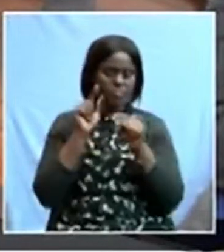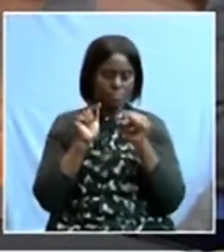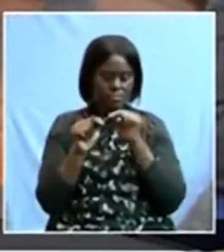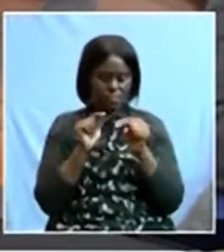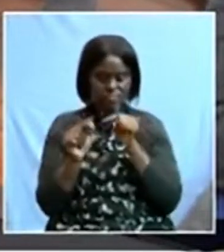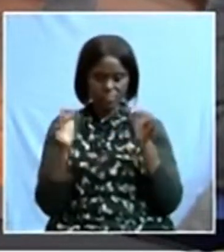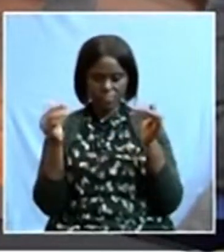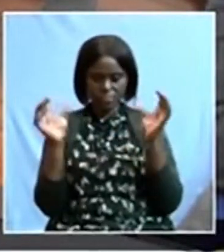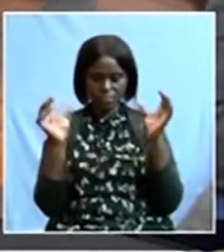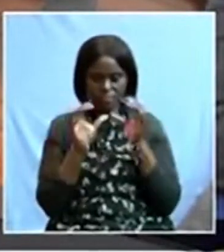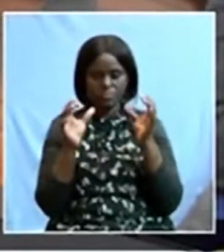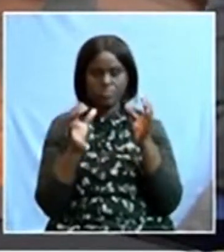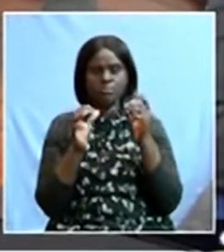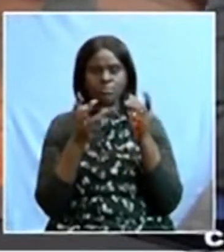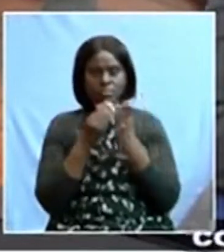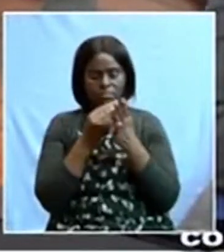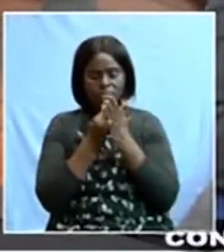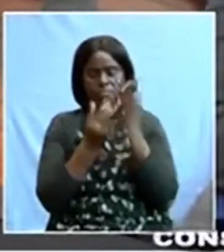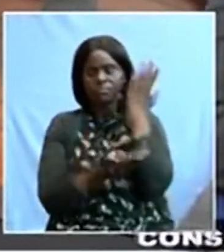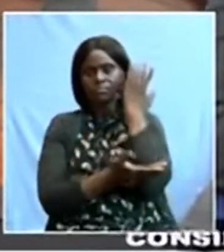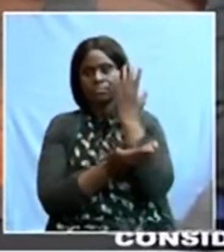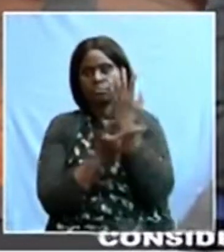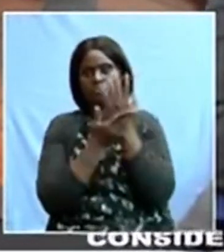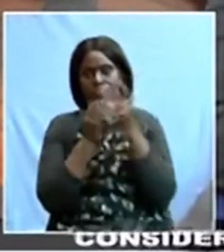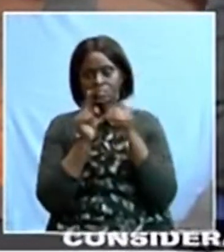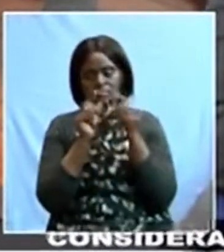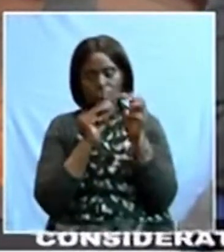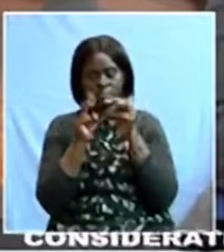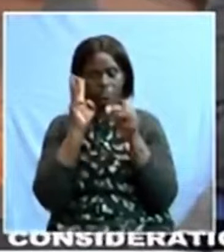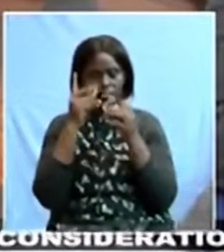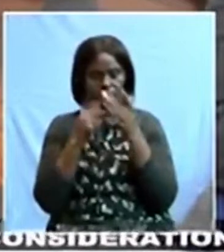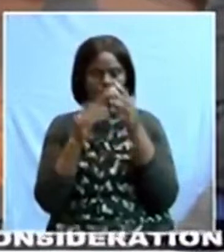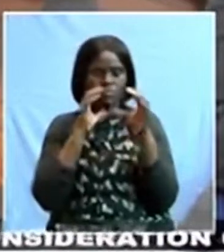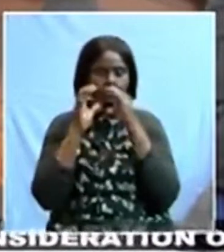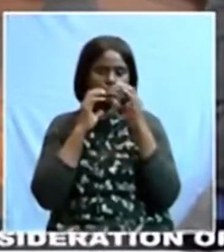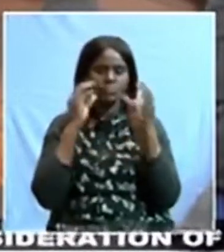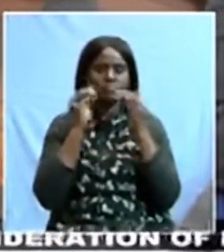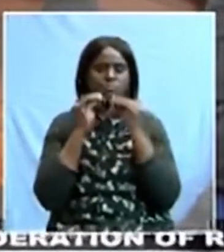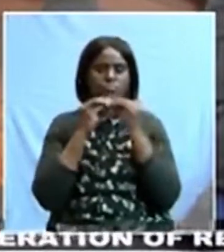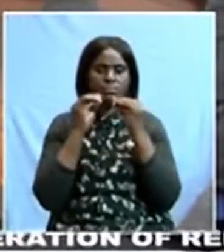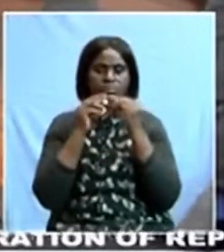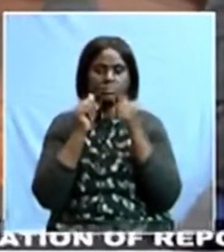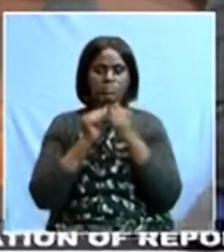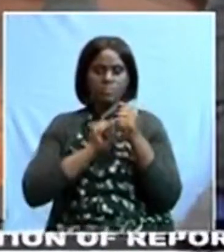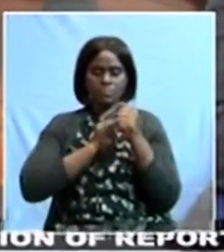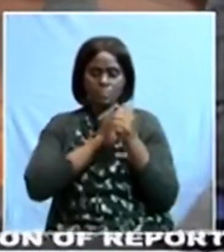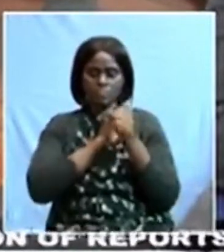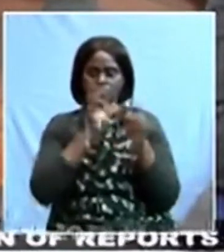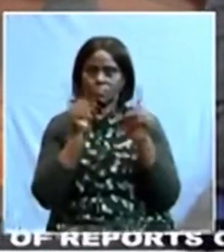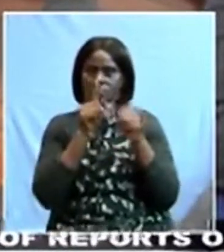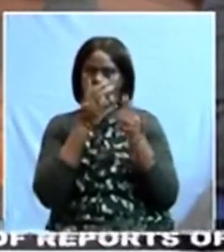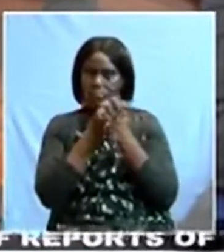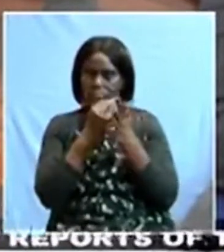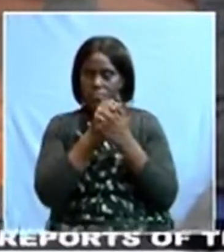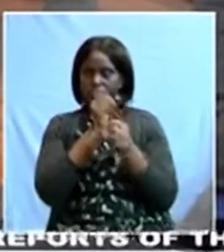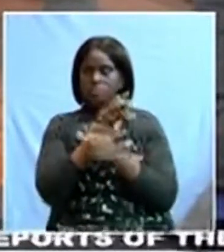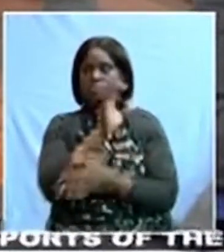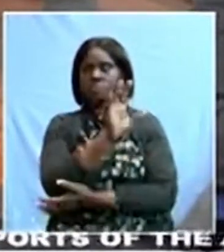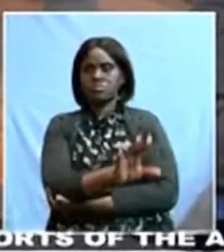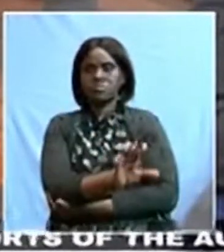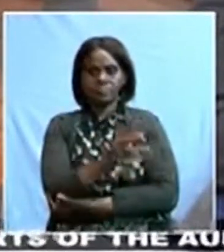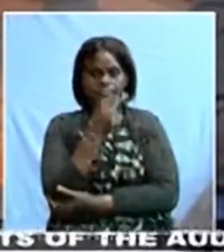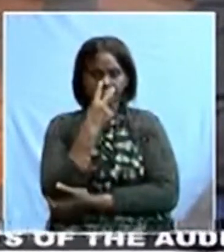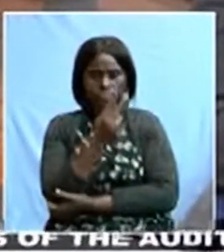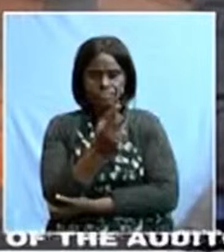as council's revenue improves, and management communicates with staff when funds are available.